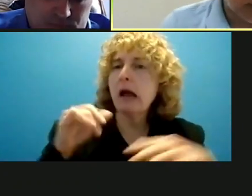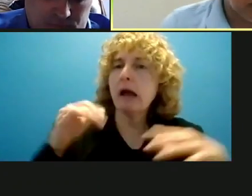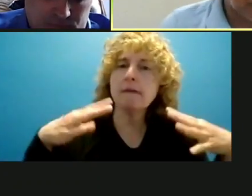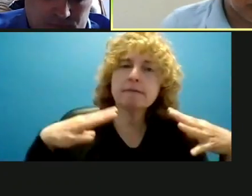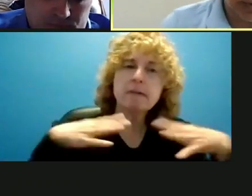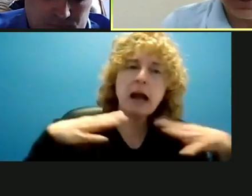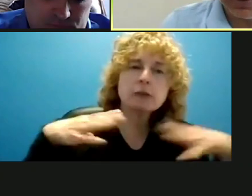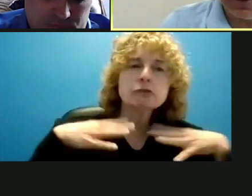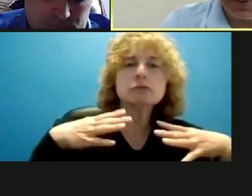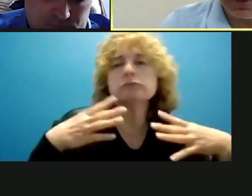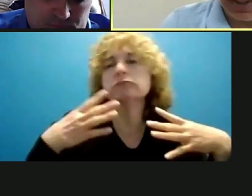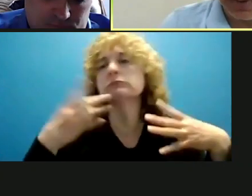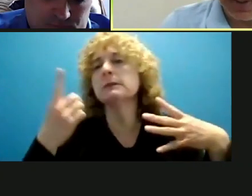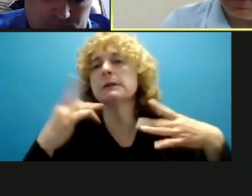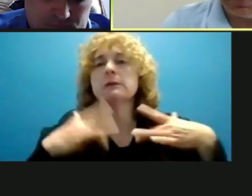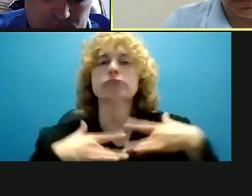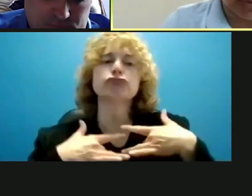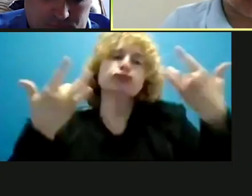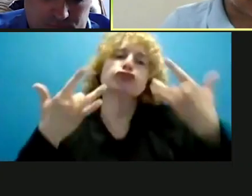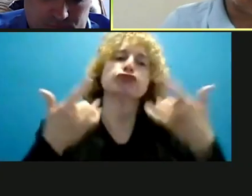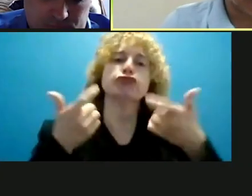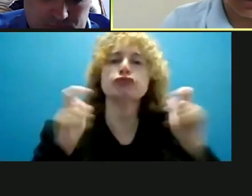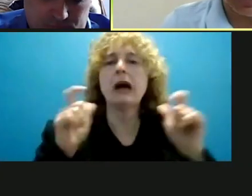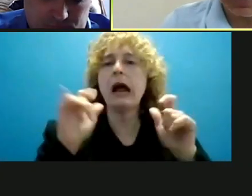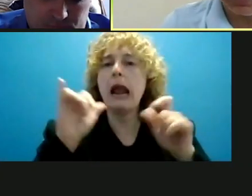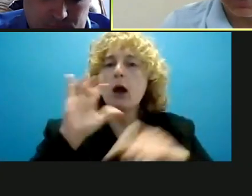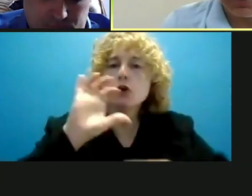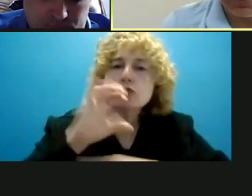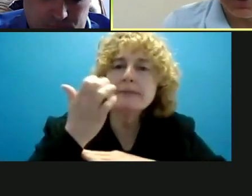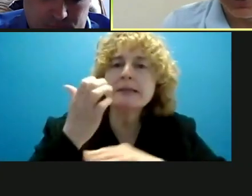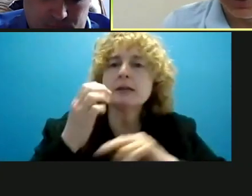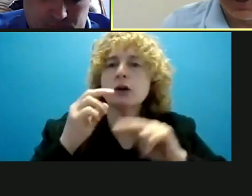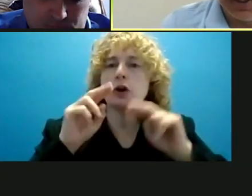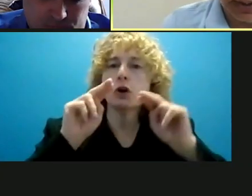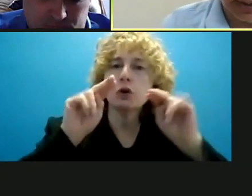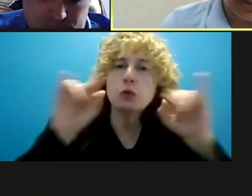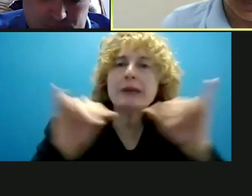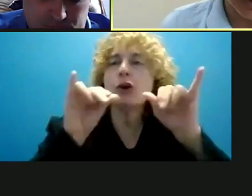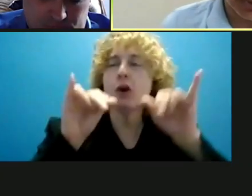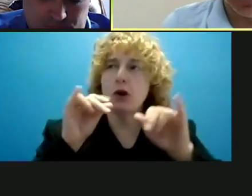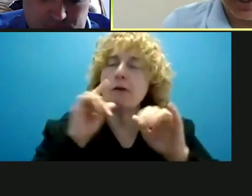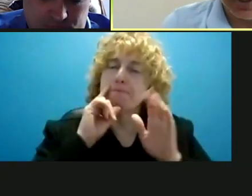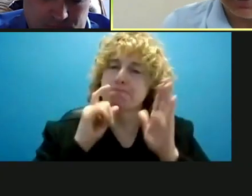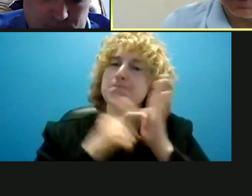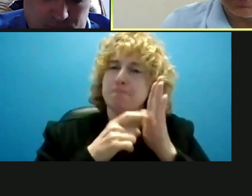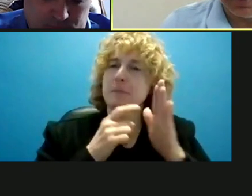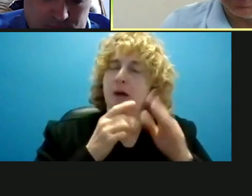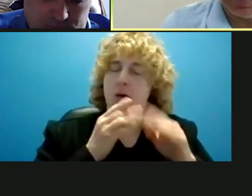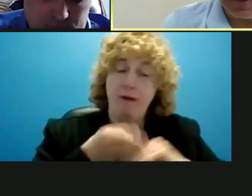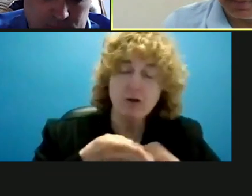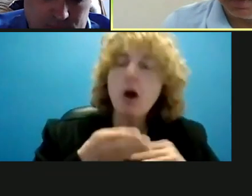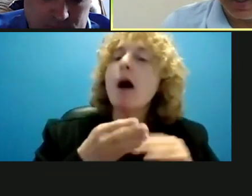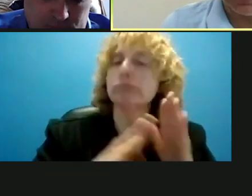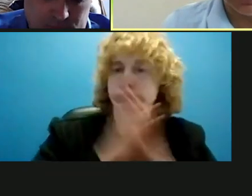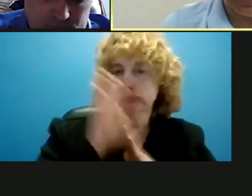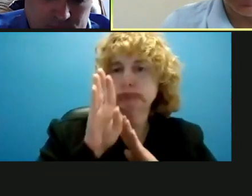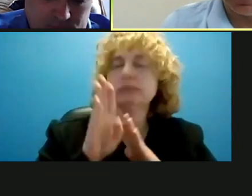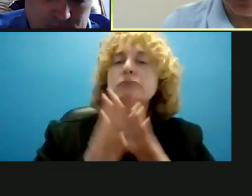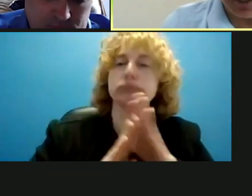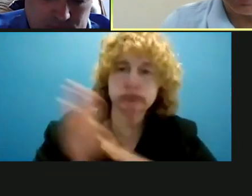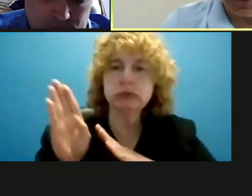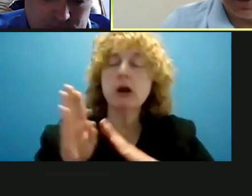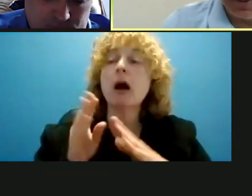after Christmas, New Year's, holiday, about a week or two later, we saw a surge. After spring break, there were a lot of families